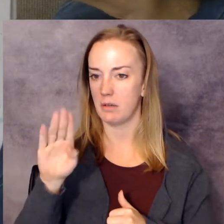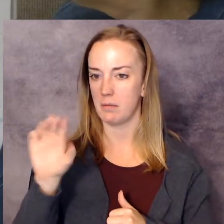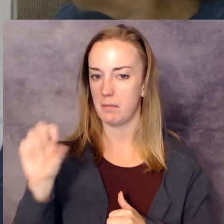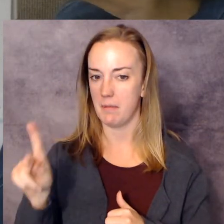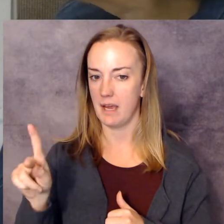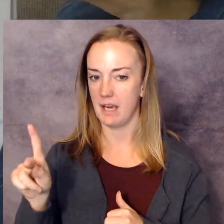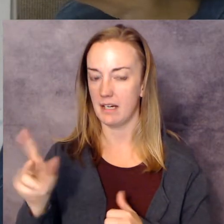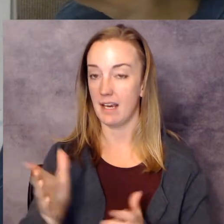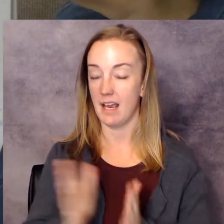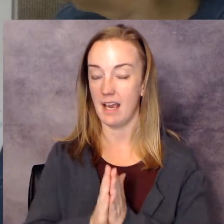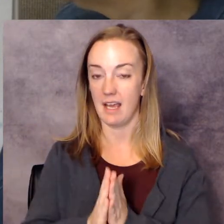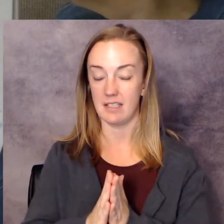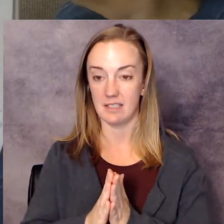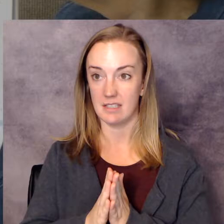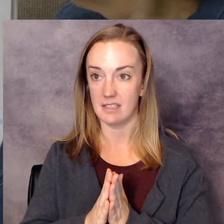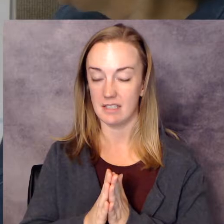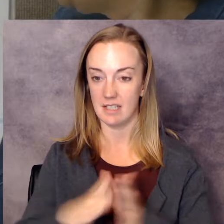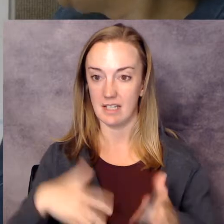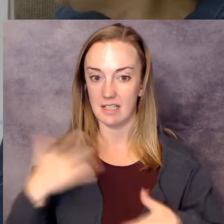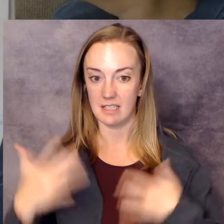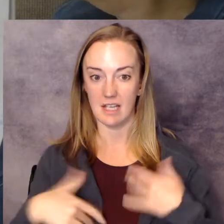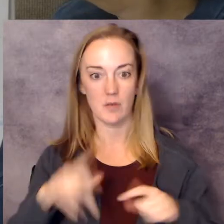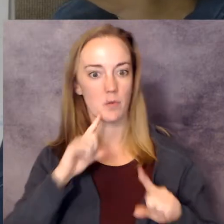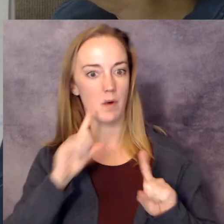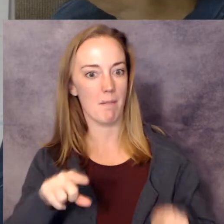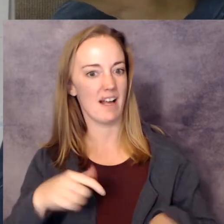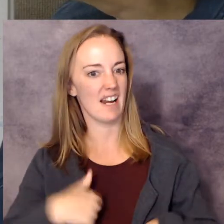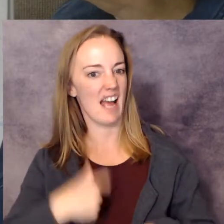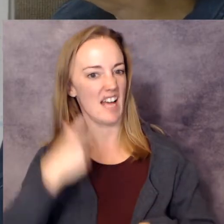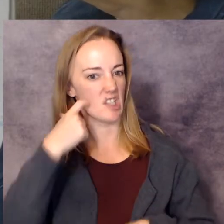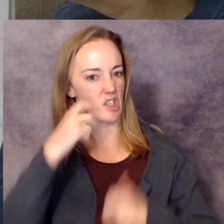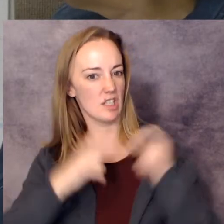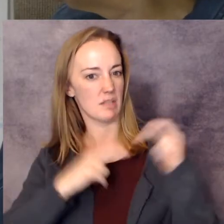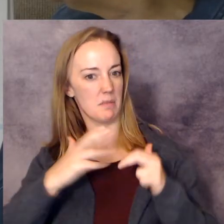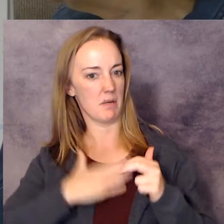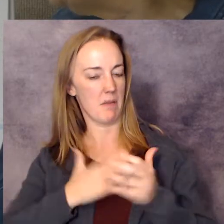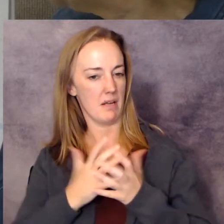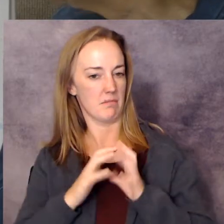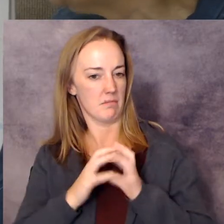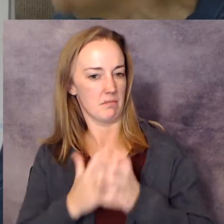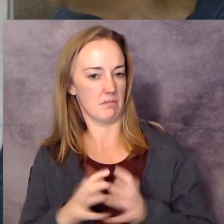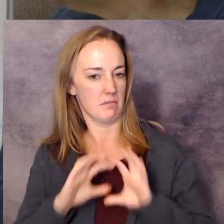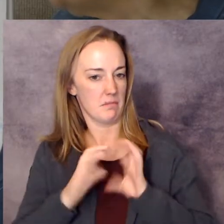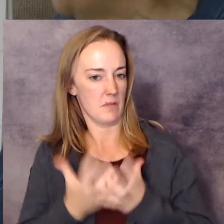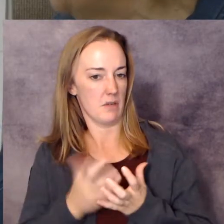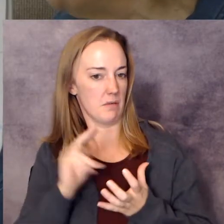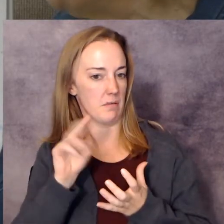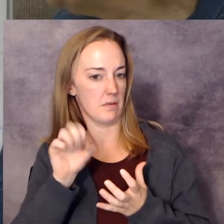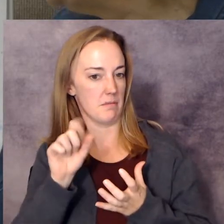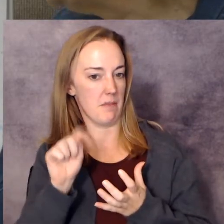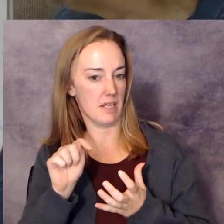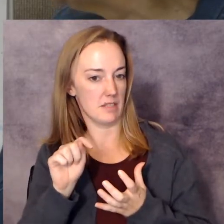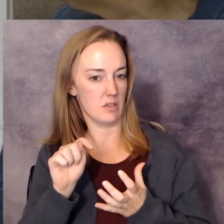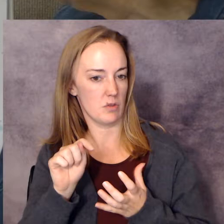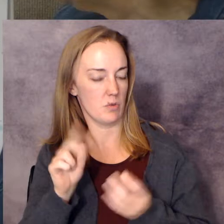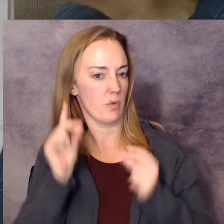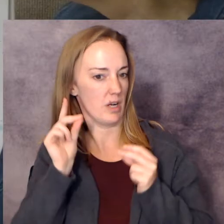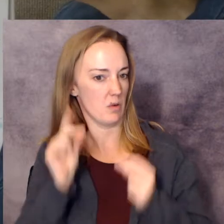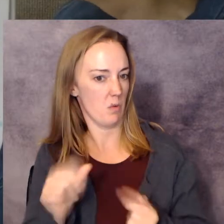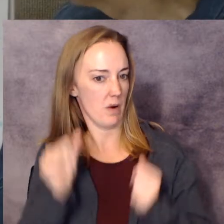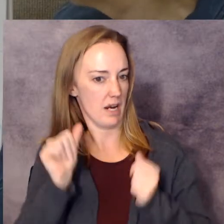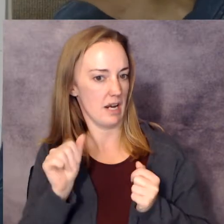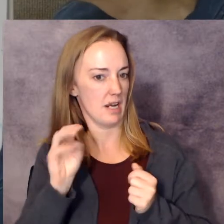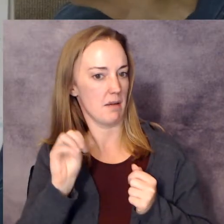"Delighted," replied Mr. Stickleback. "I just built a nest," and right away Mrs.